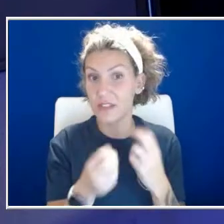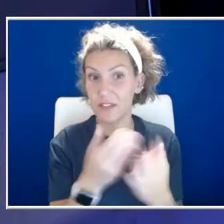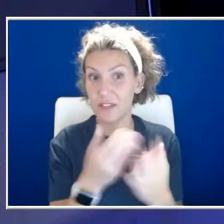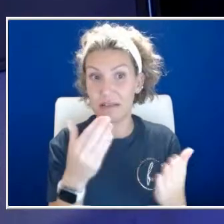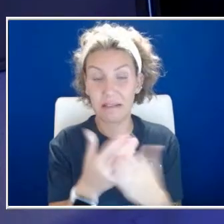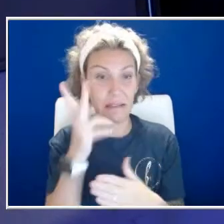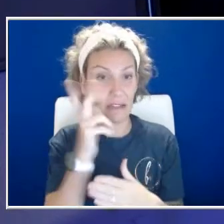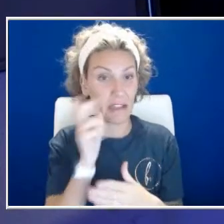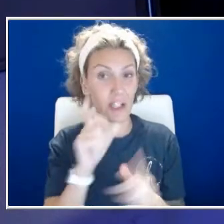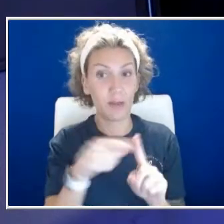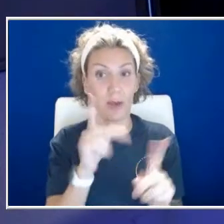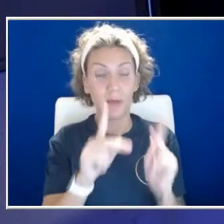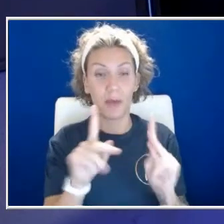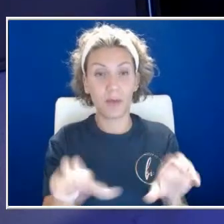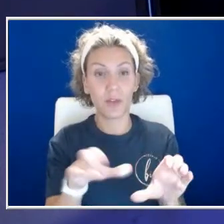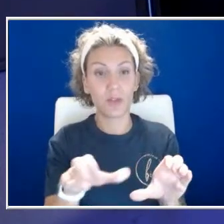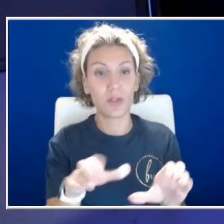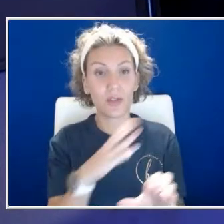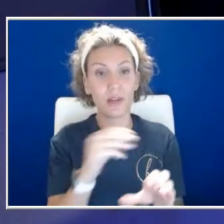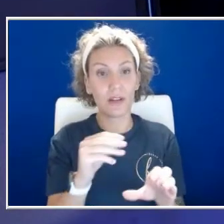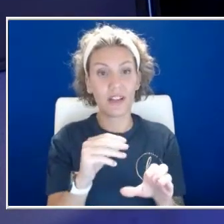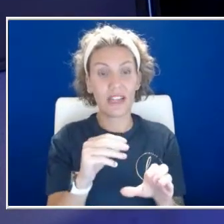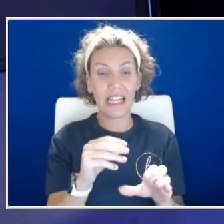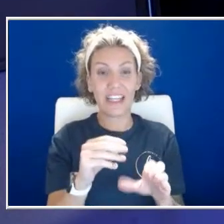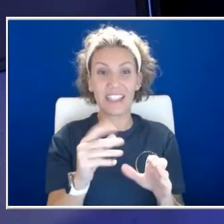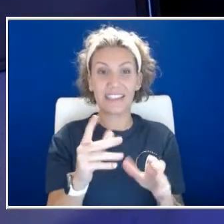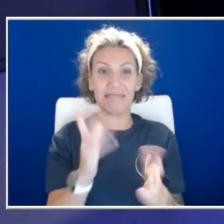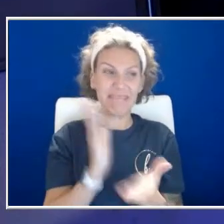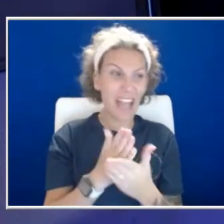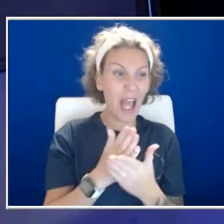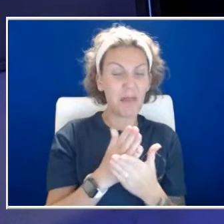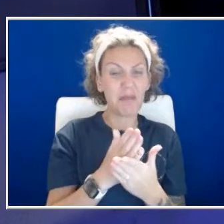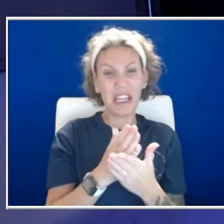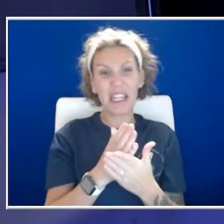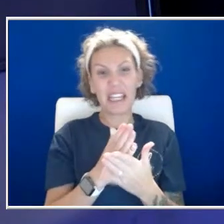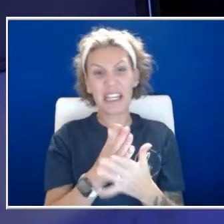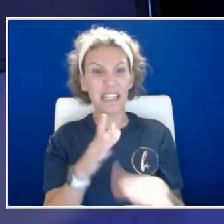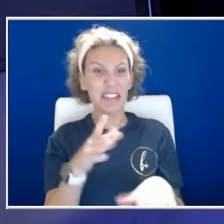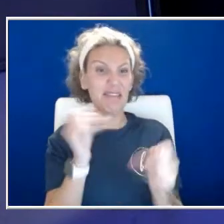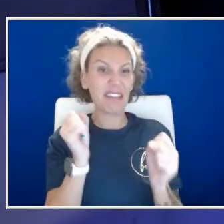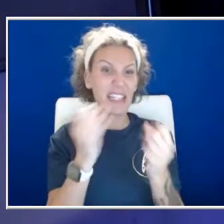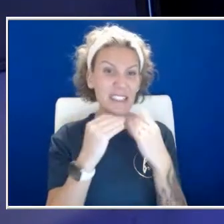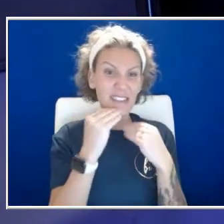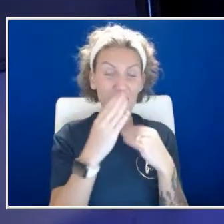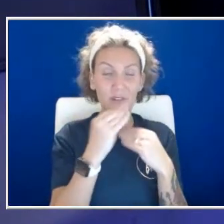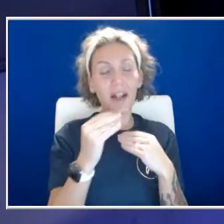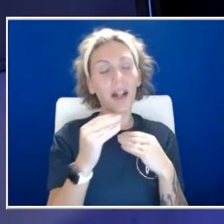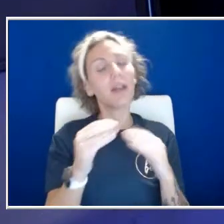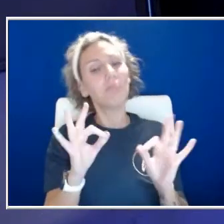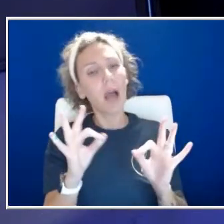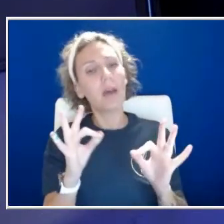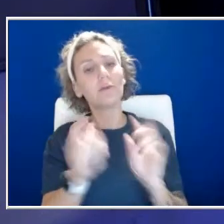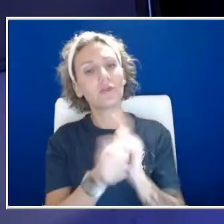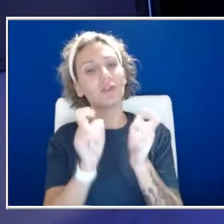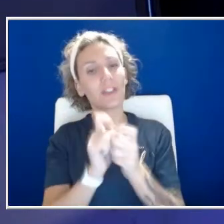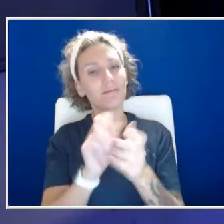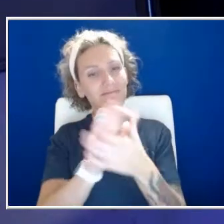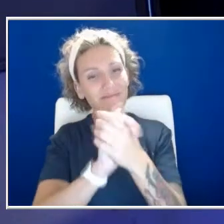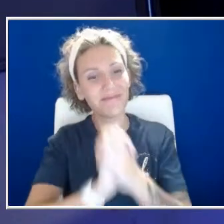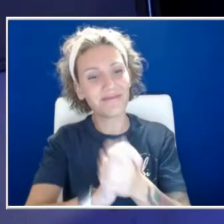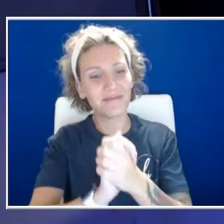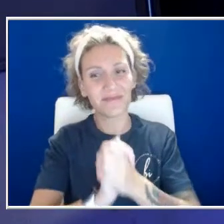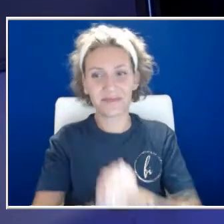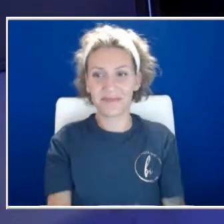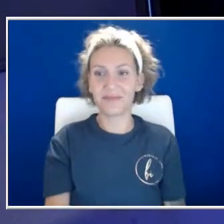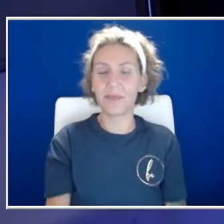doing. Yes. Getting out of that fast food line and just making those little subtle changes. So congrats to that. Outstanding. Thank you. Pauline wants